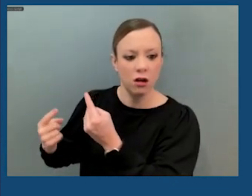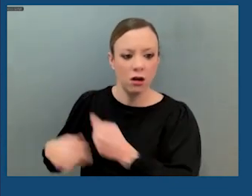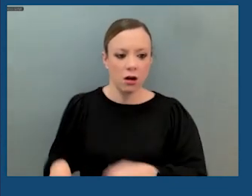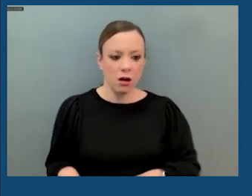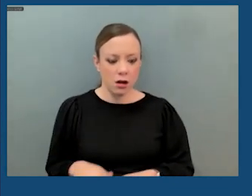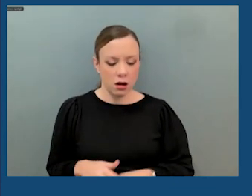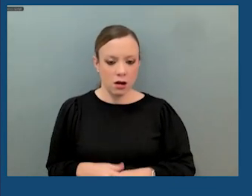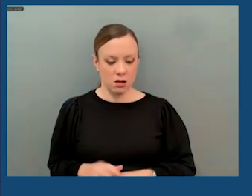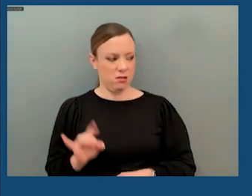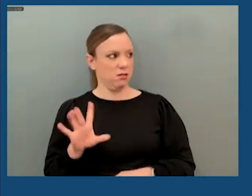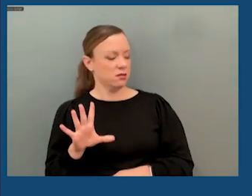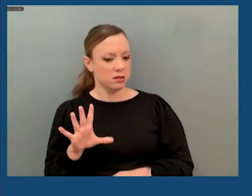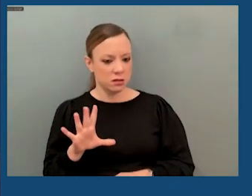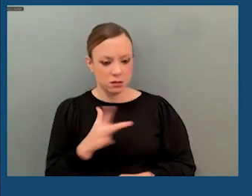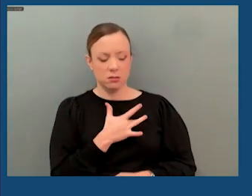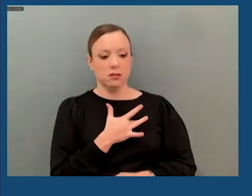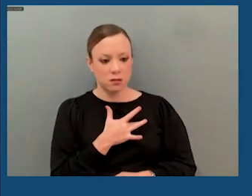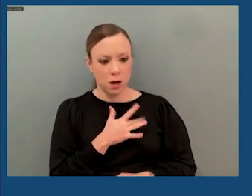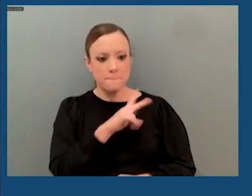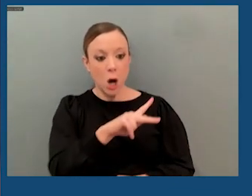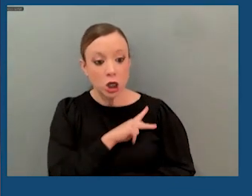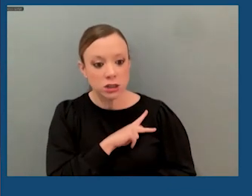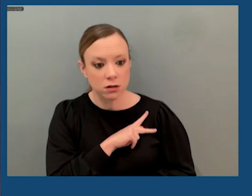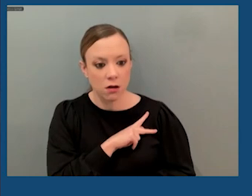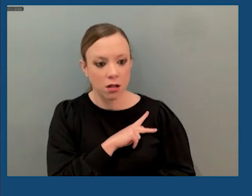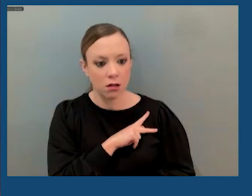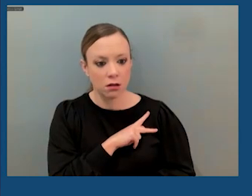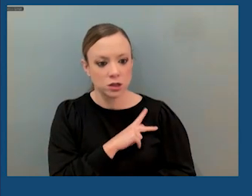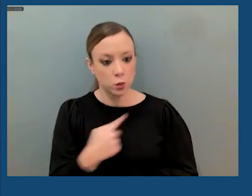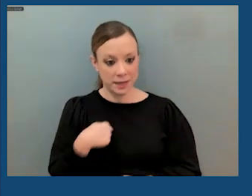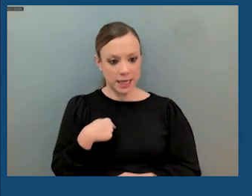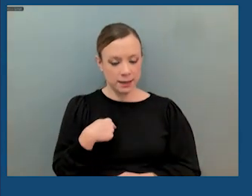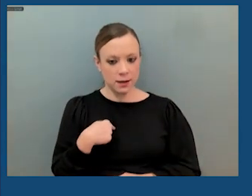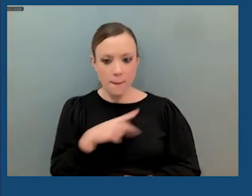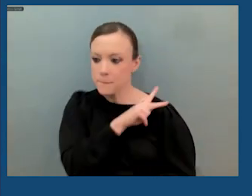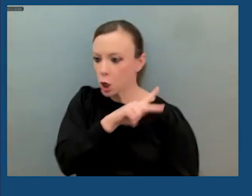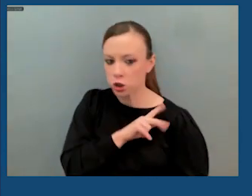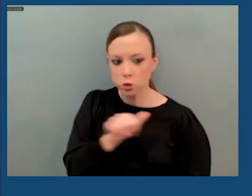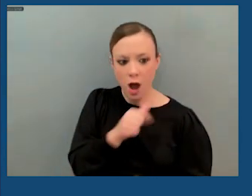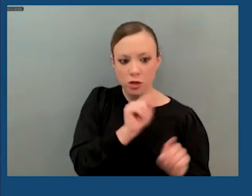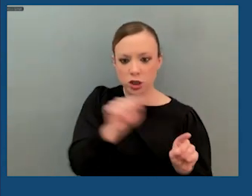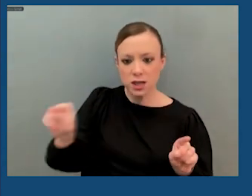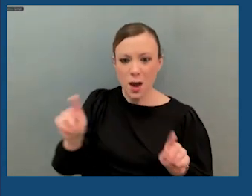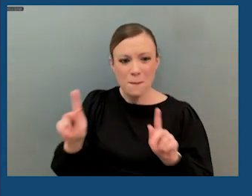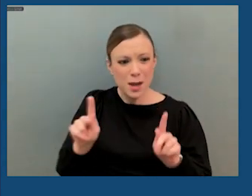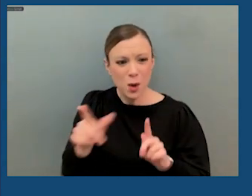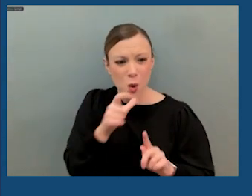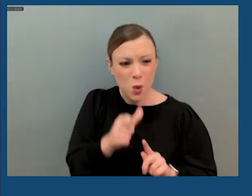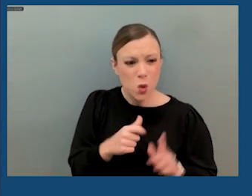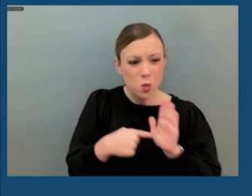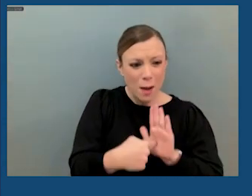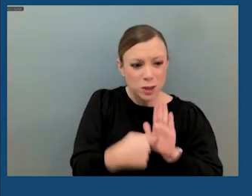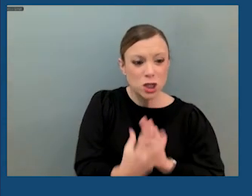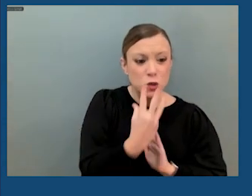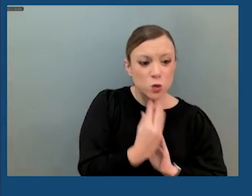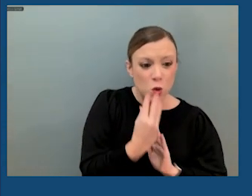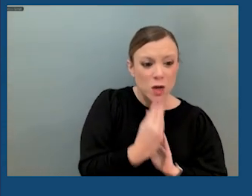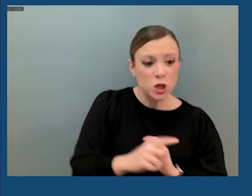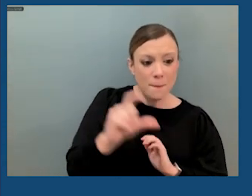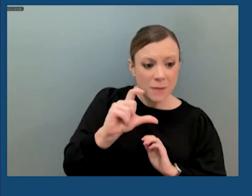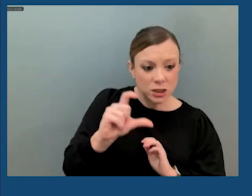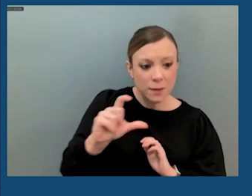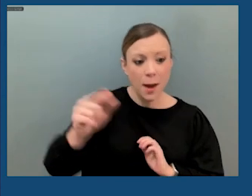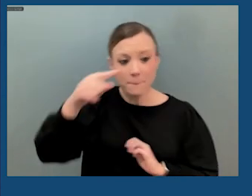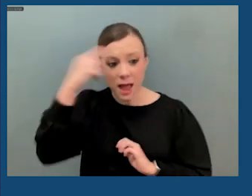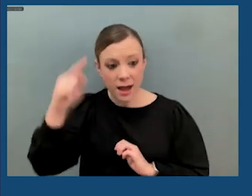but is also personal to so many people in this room who represent the Jewish, Muslim, Black, and LGBT